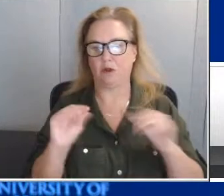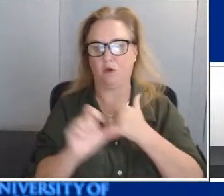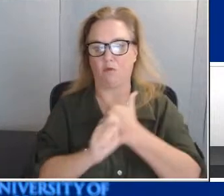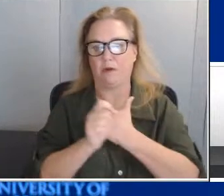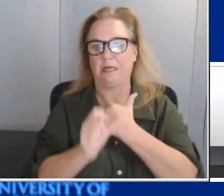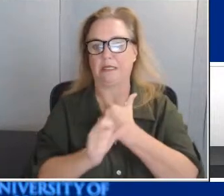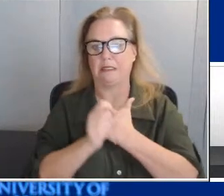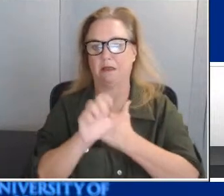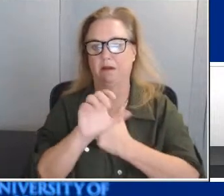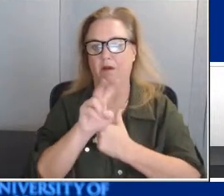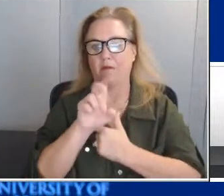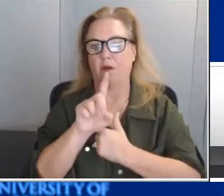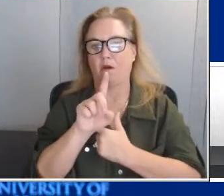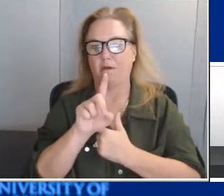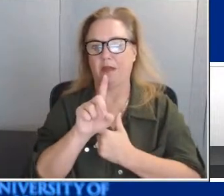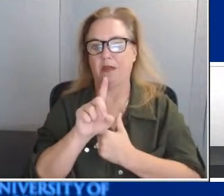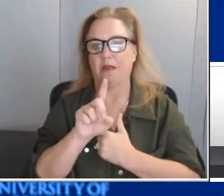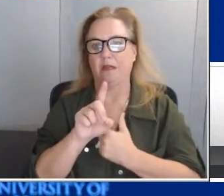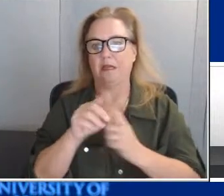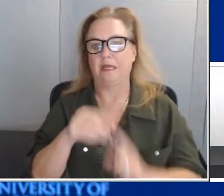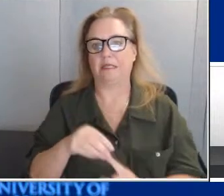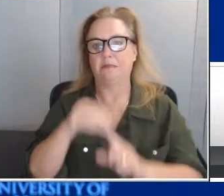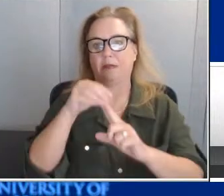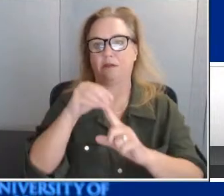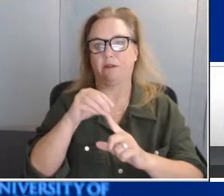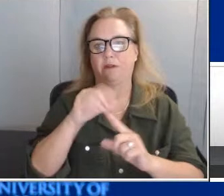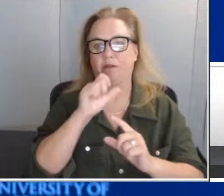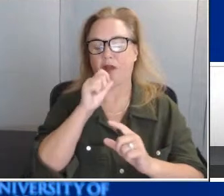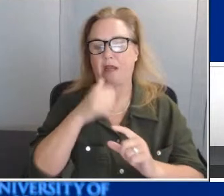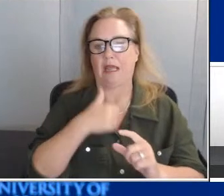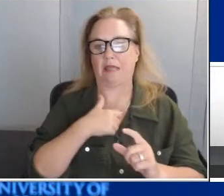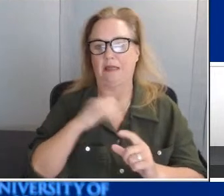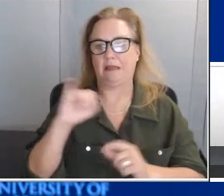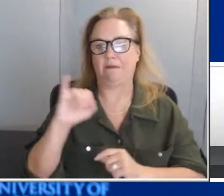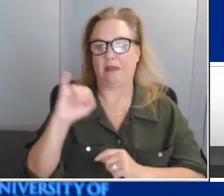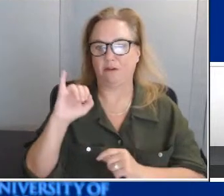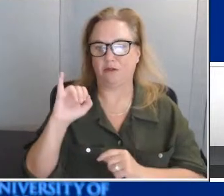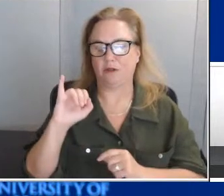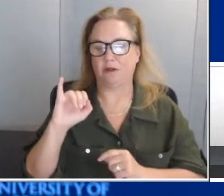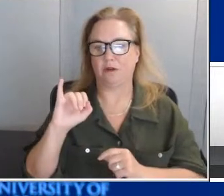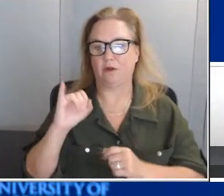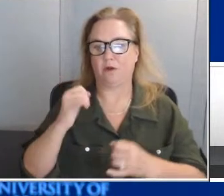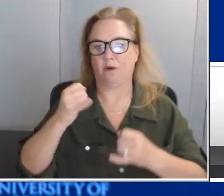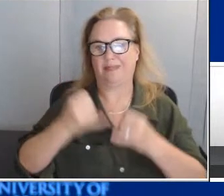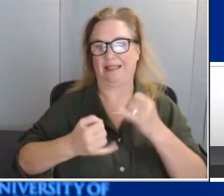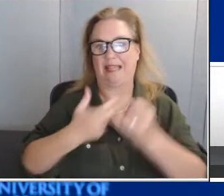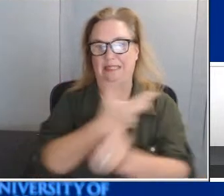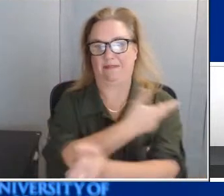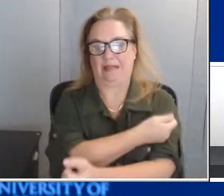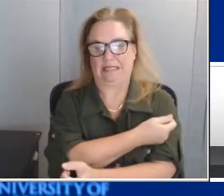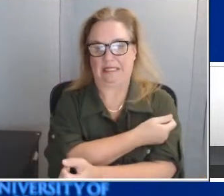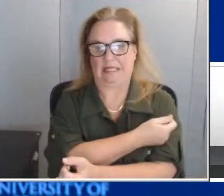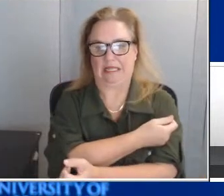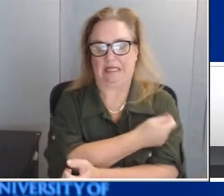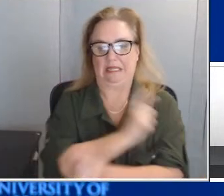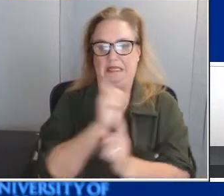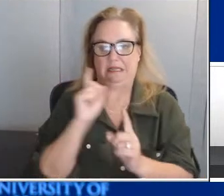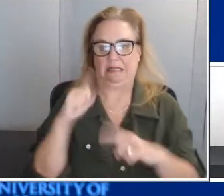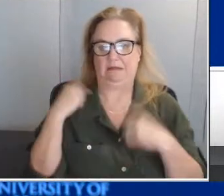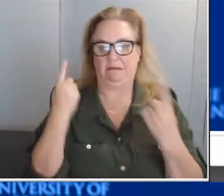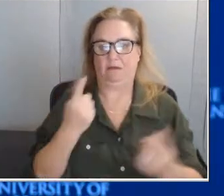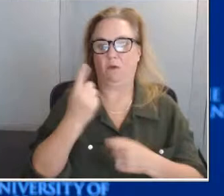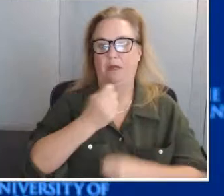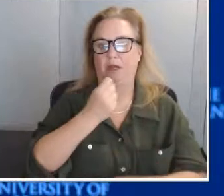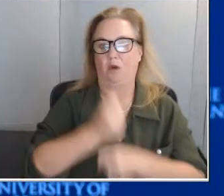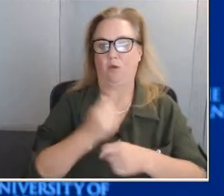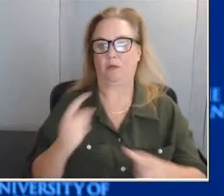from COVID. And so especially if you haven't had the infection or had the last vaccine within the past year, when the